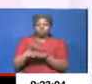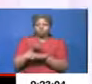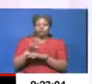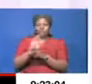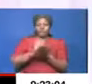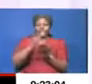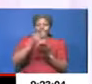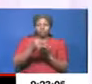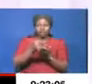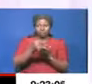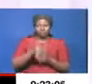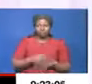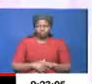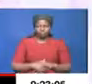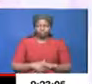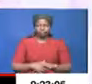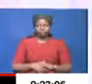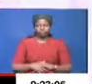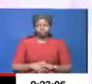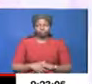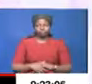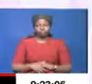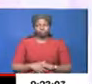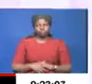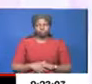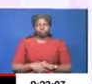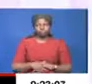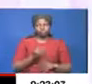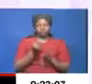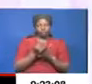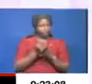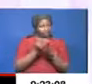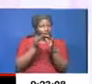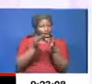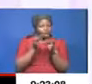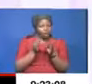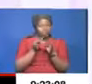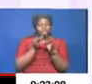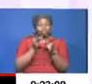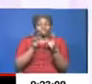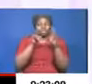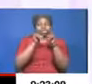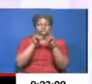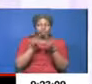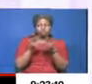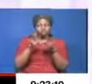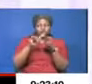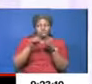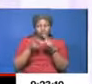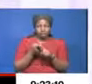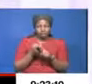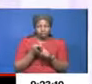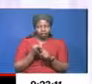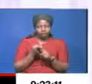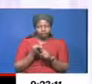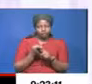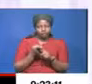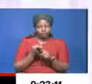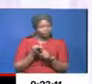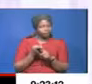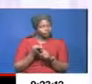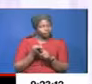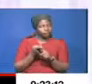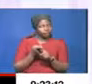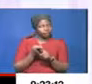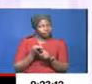funds. So setting the financial accounting and internal auditing standards, including the formats for presentation and disclosure of